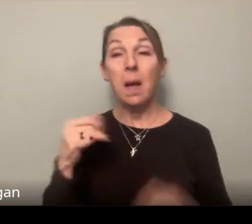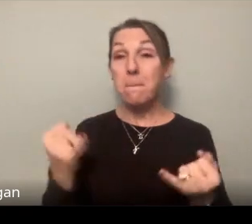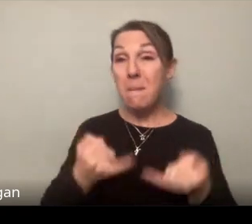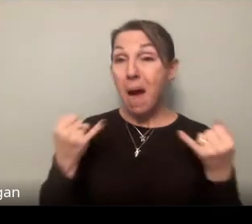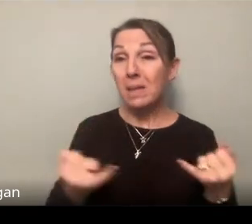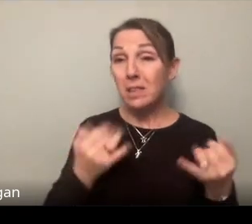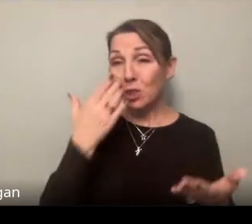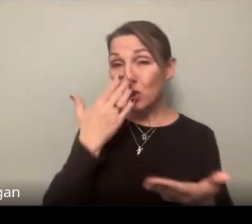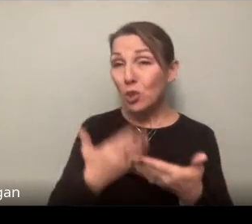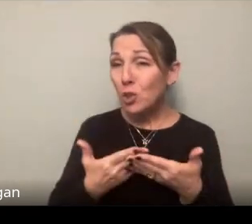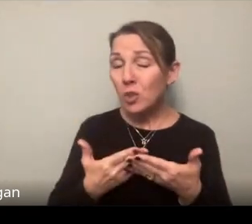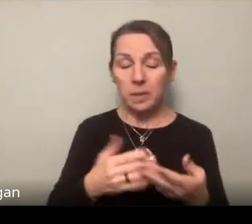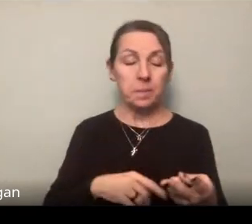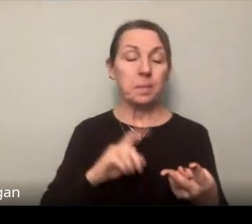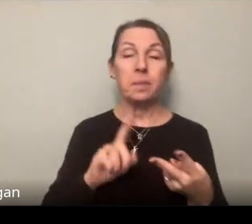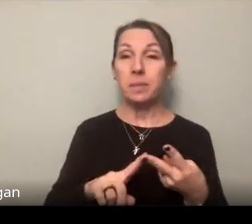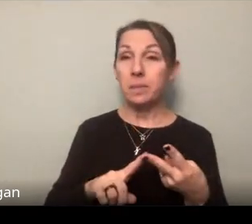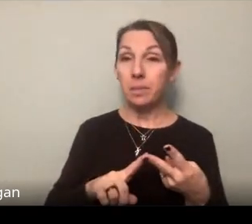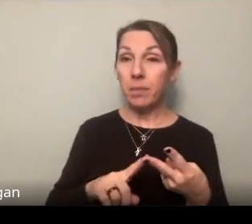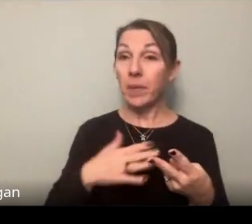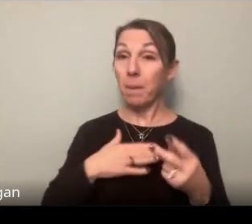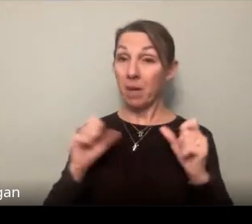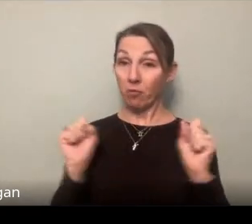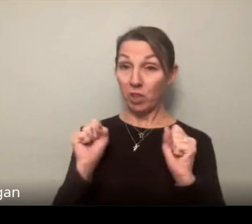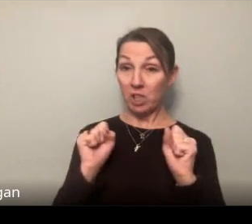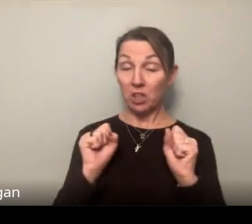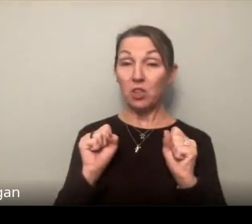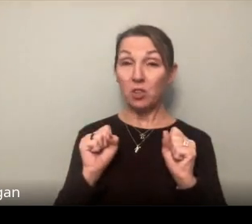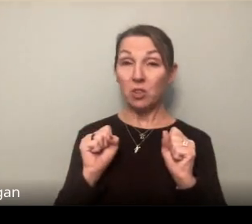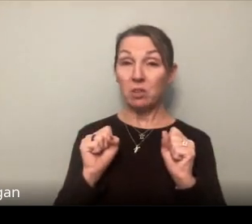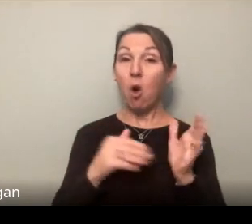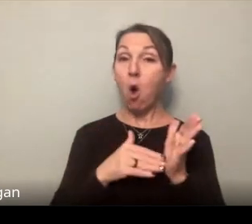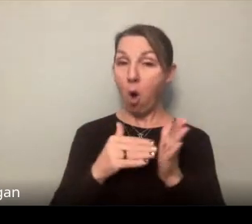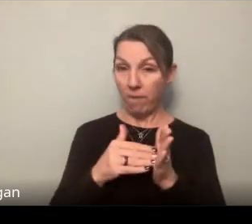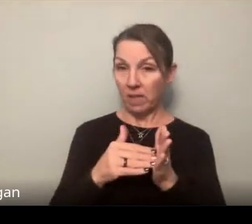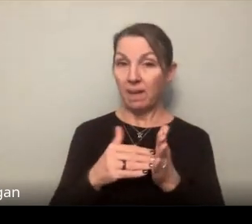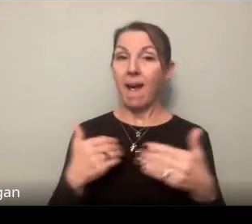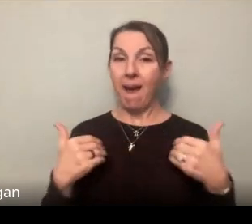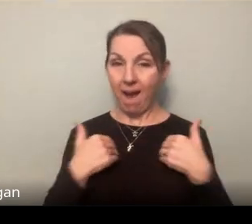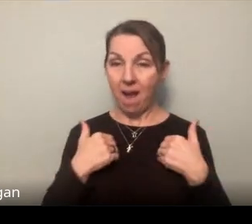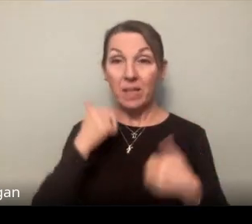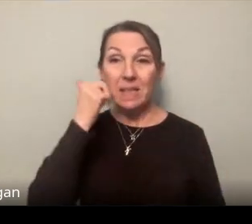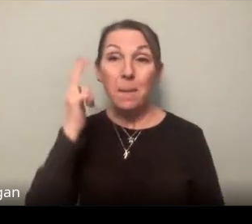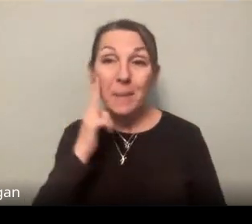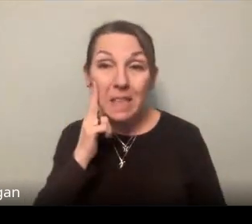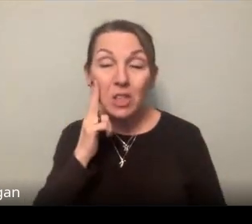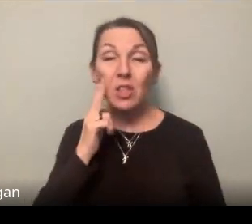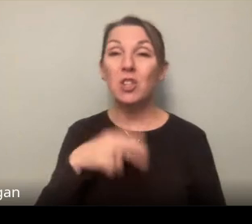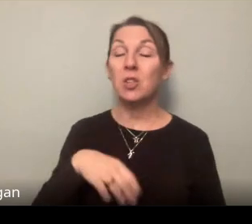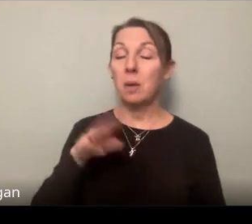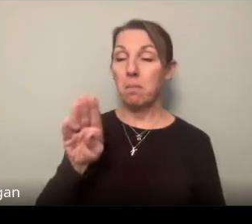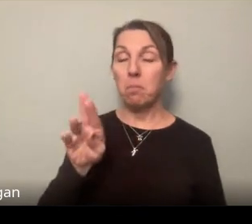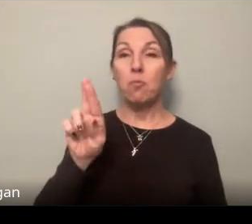are always good. And then in my refrigerator, I often always either have spinach or Brussels